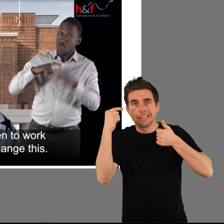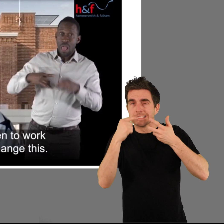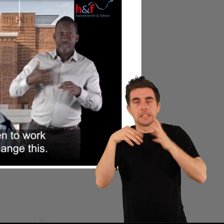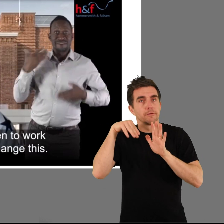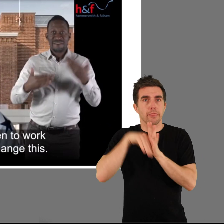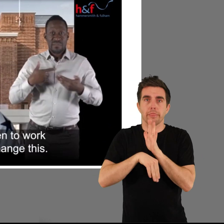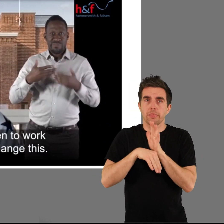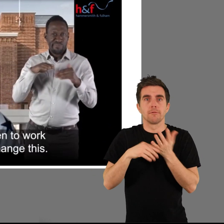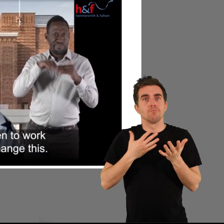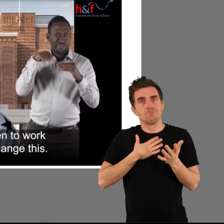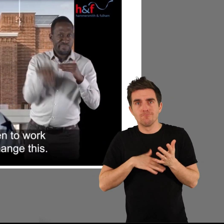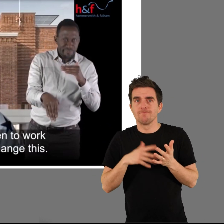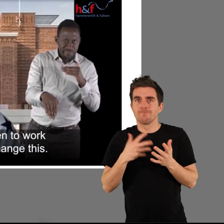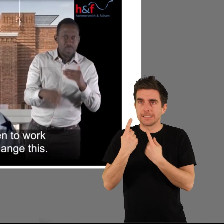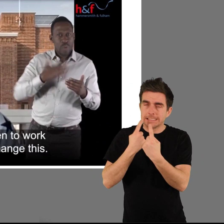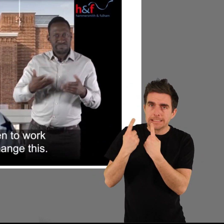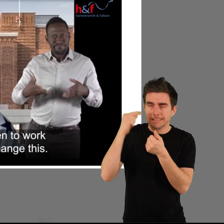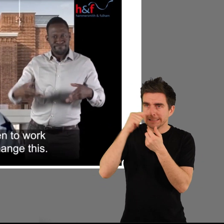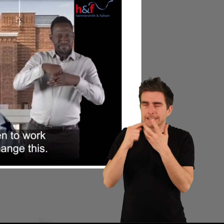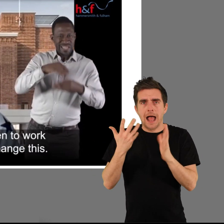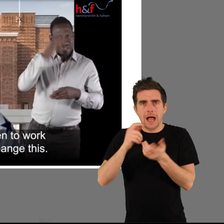keen to work with the council to change this.